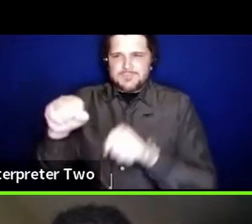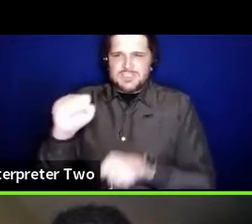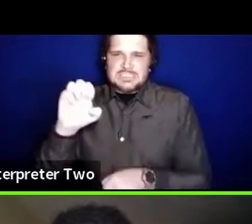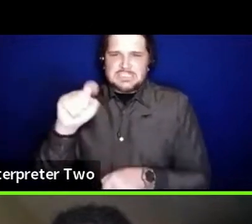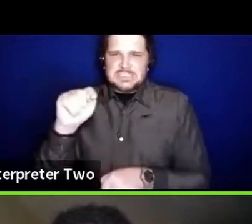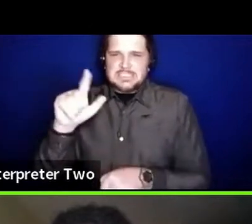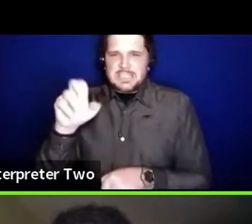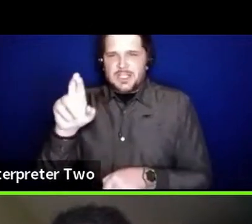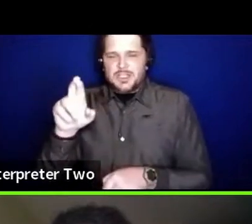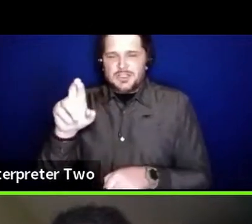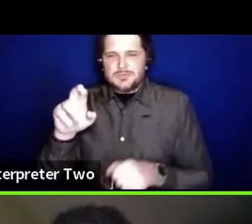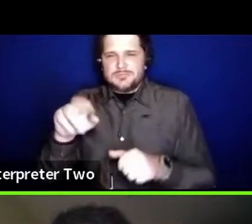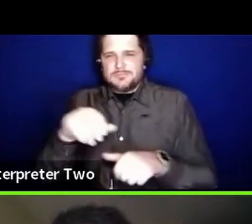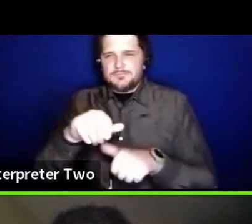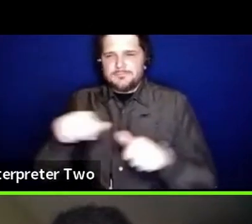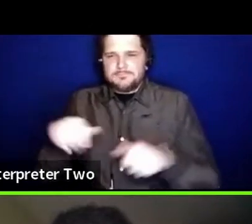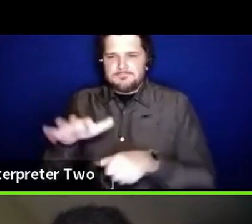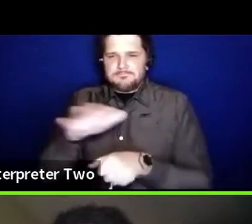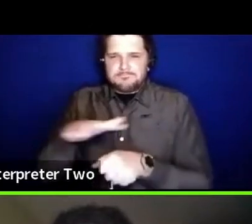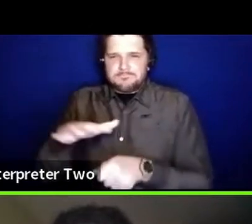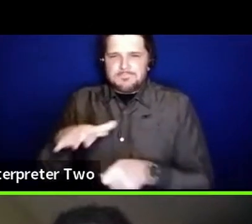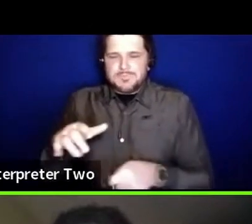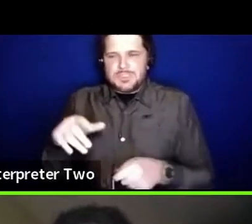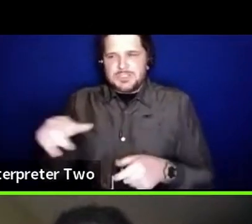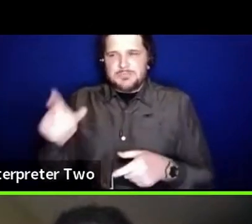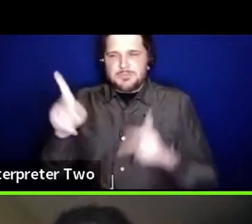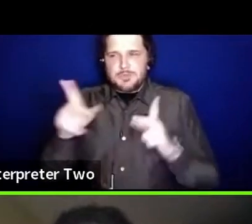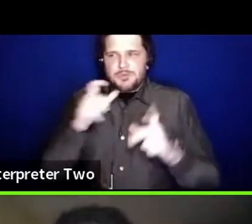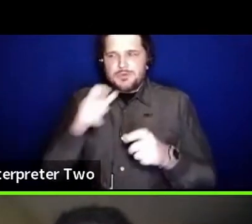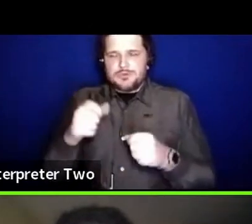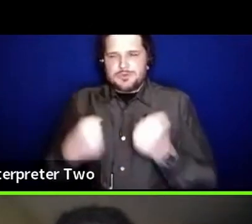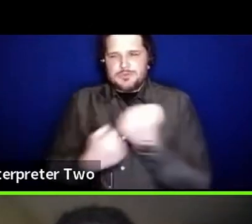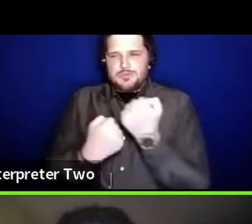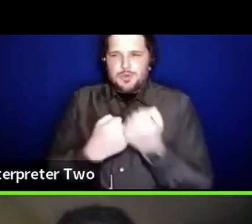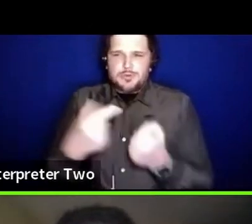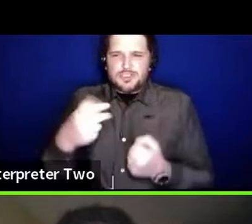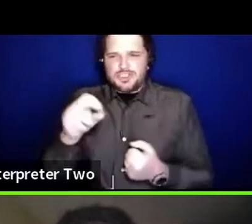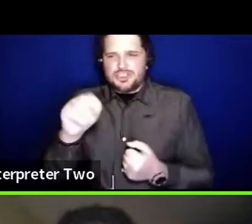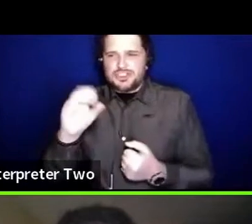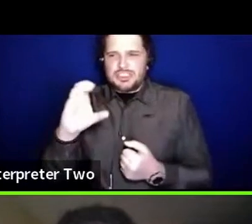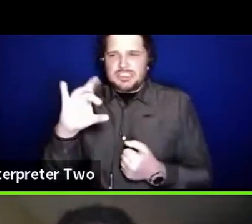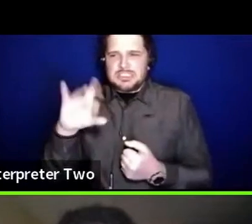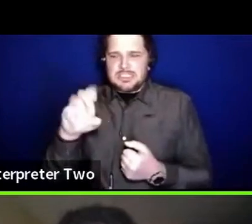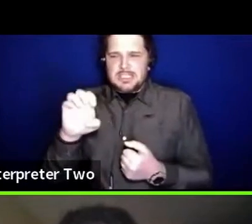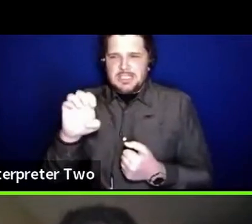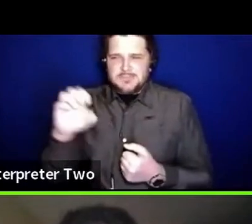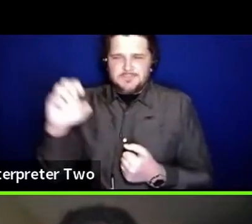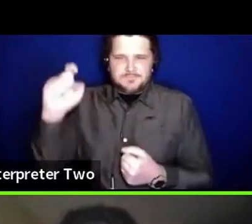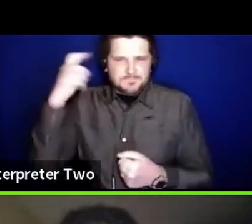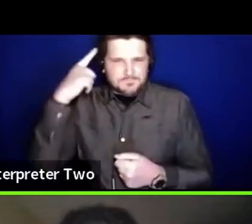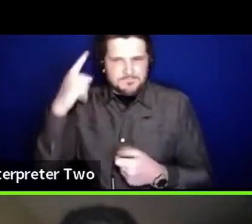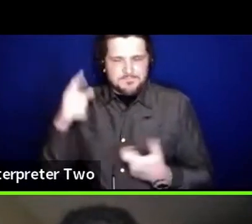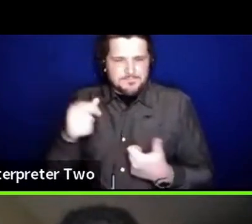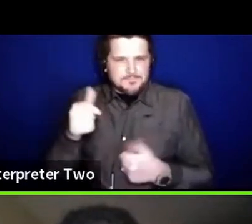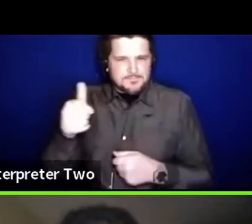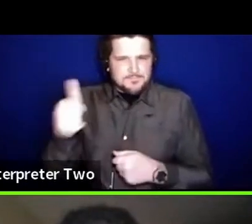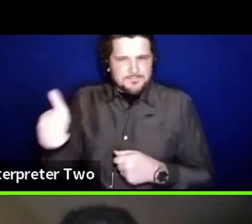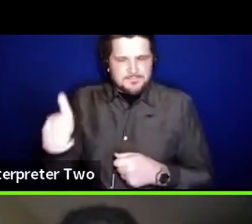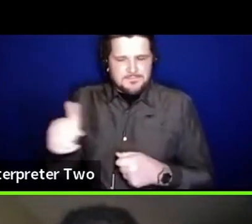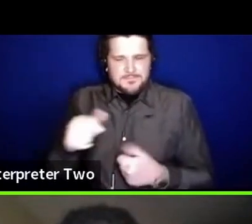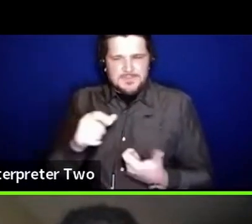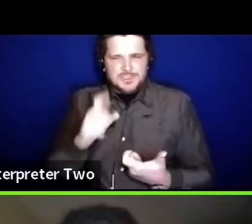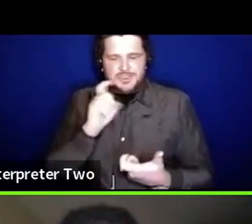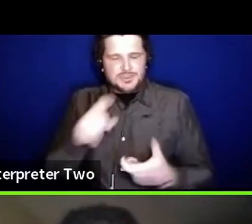that perpetuates like genocide. And that in itself is something that should not